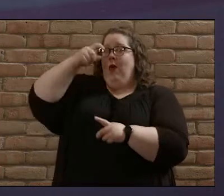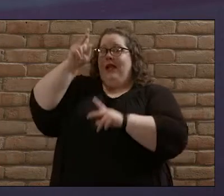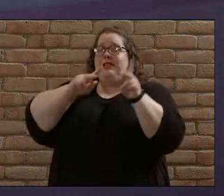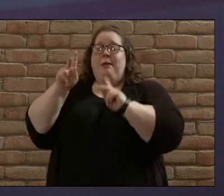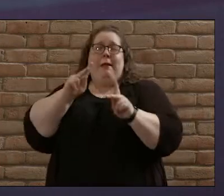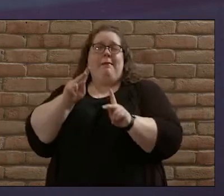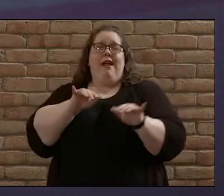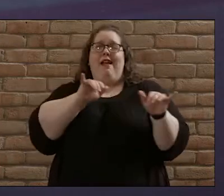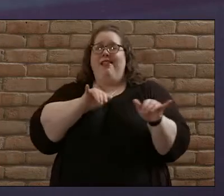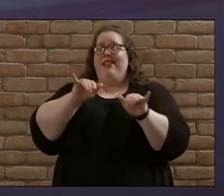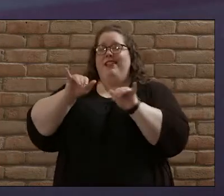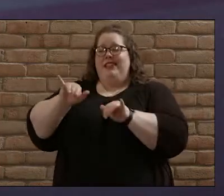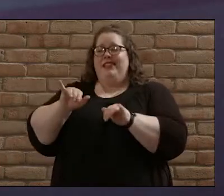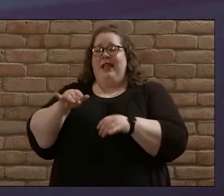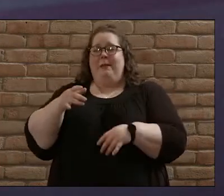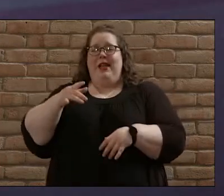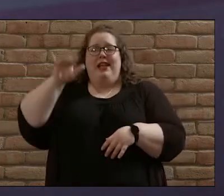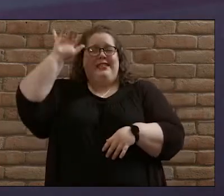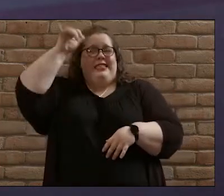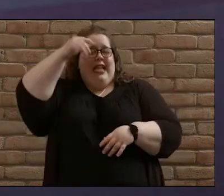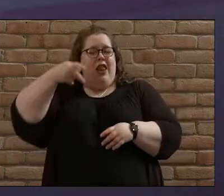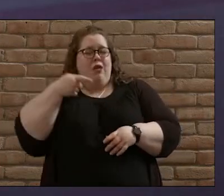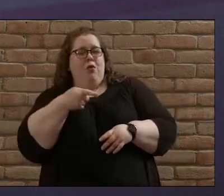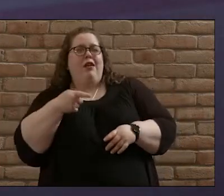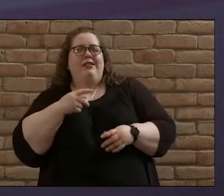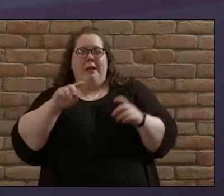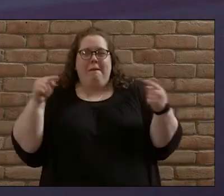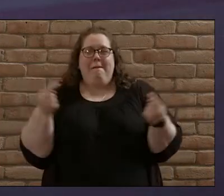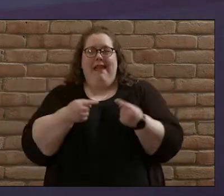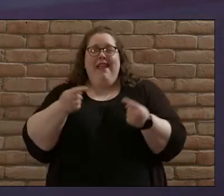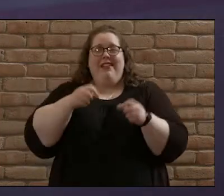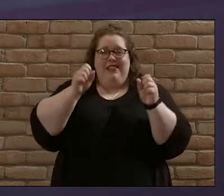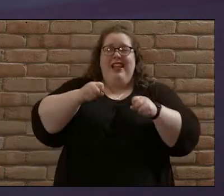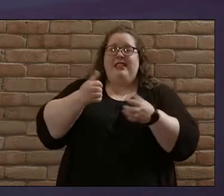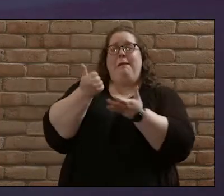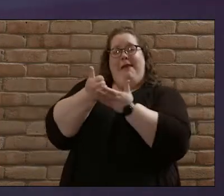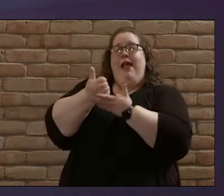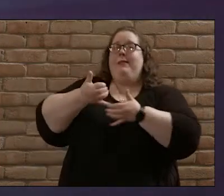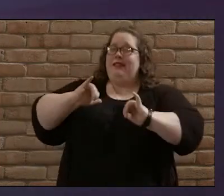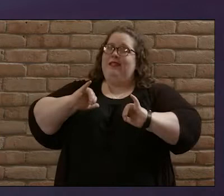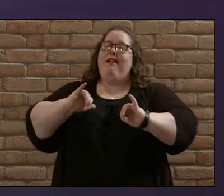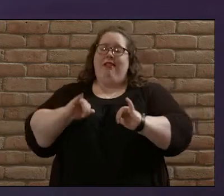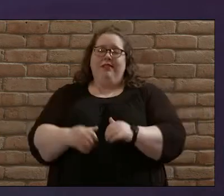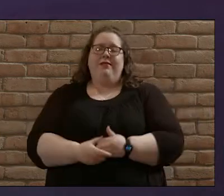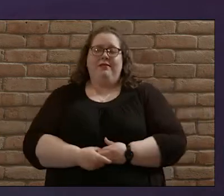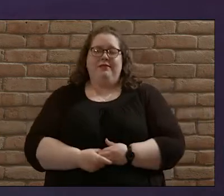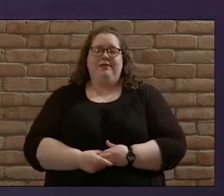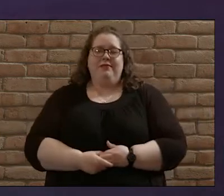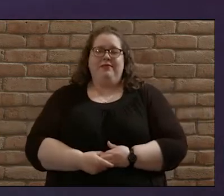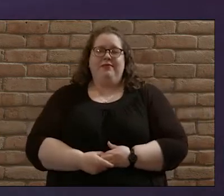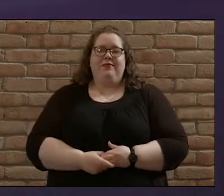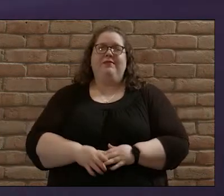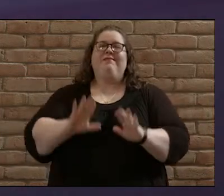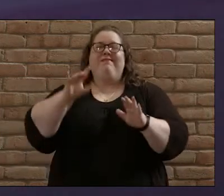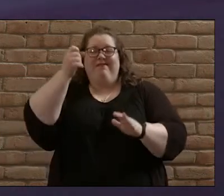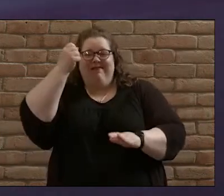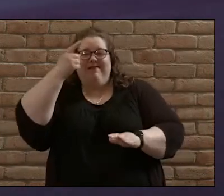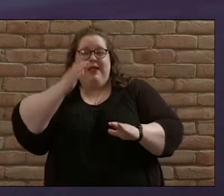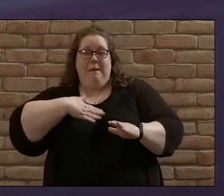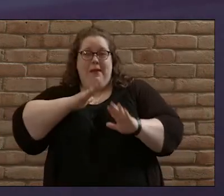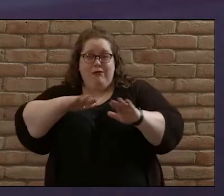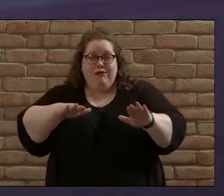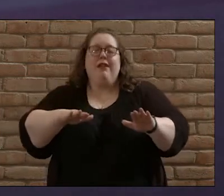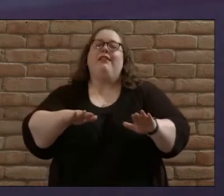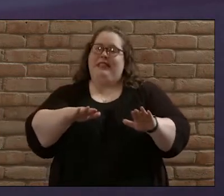painful but helpful. Their collected sayings are like a nail-studded stick with which a shepherd drives the sheep. But